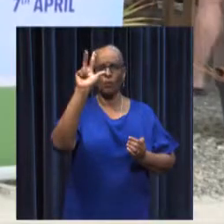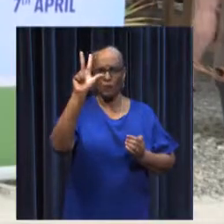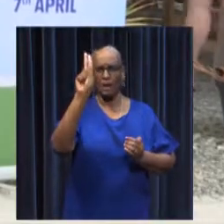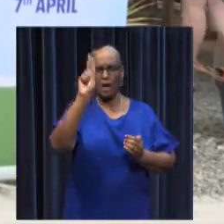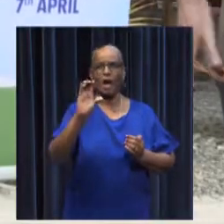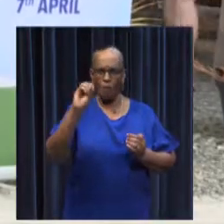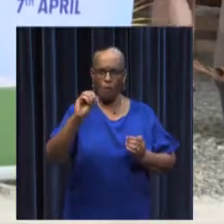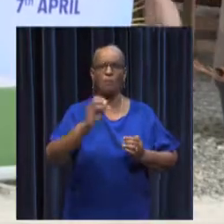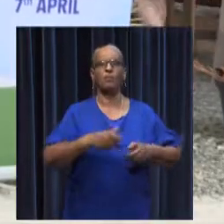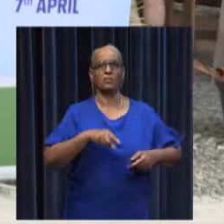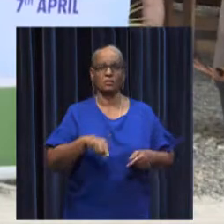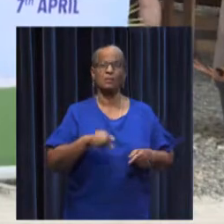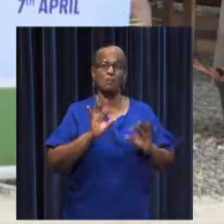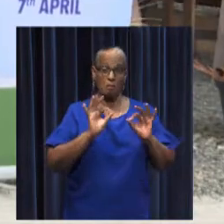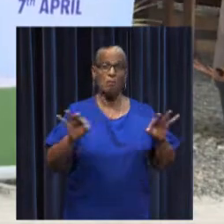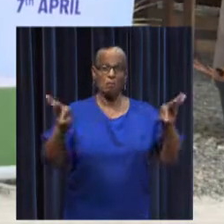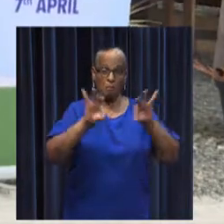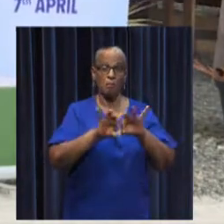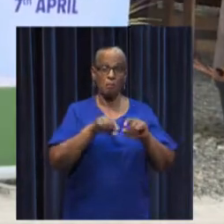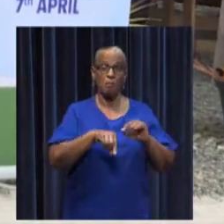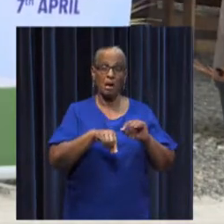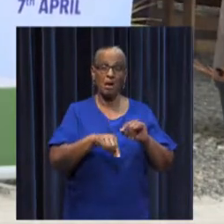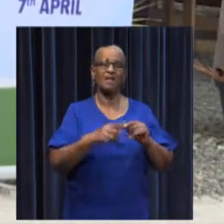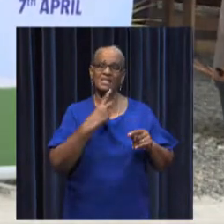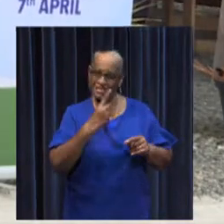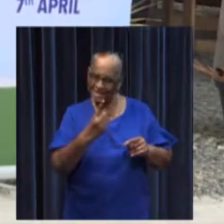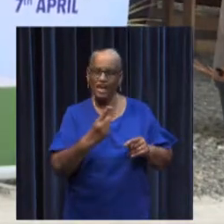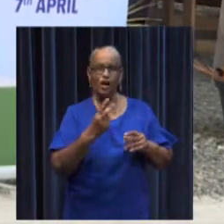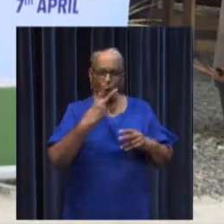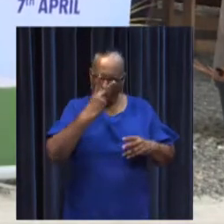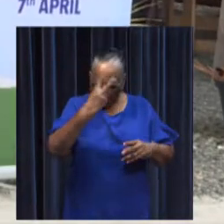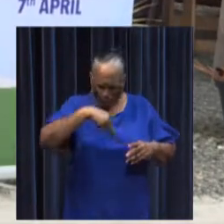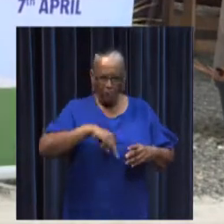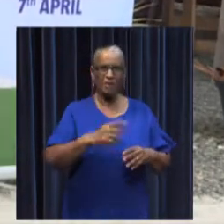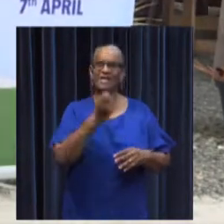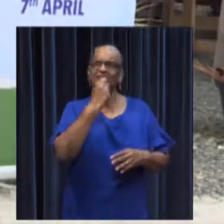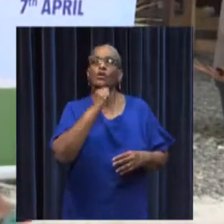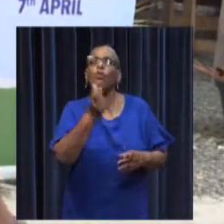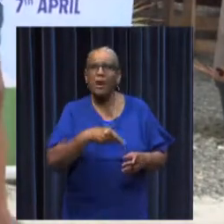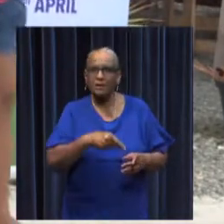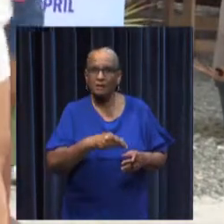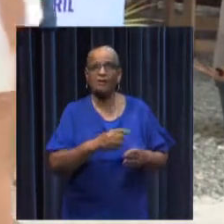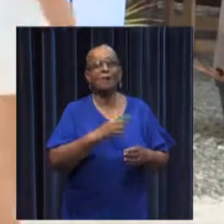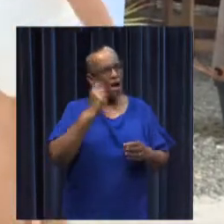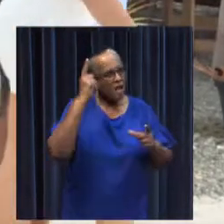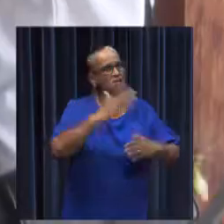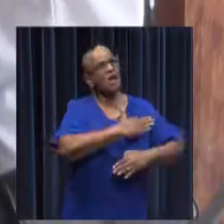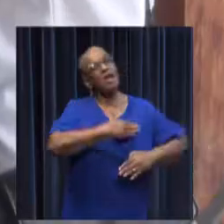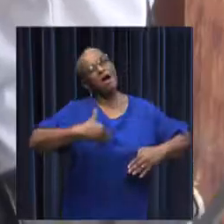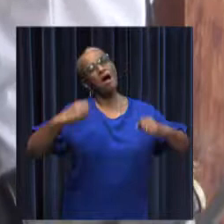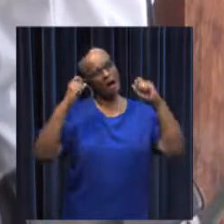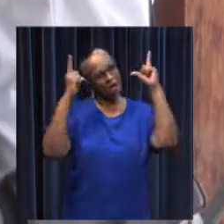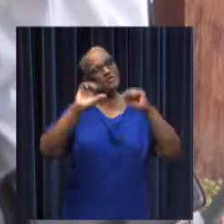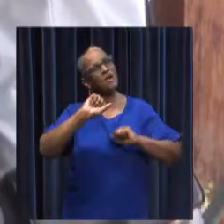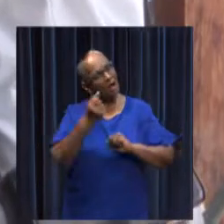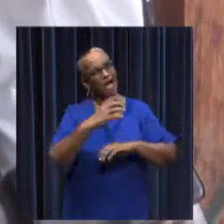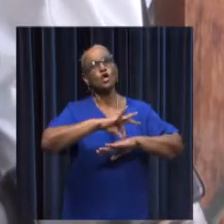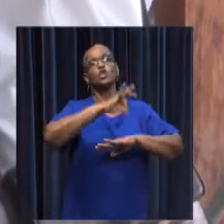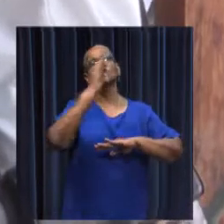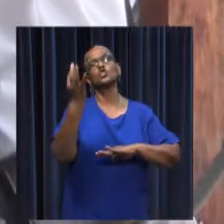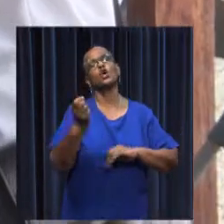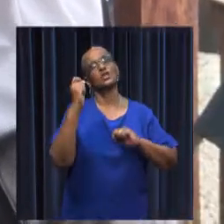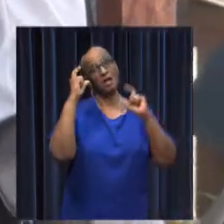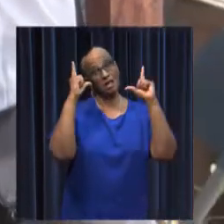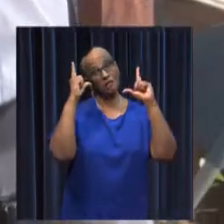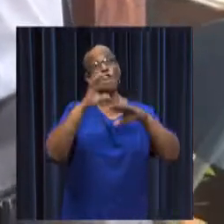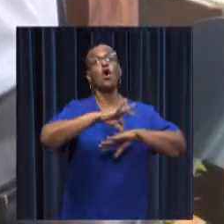Organization, the WHO, and it is important that everyone watches his or her diet. This